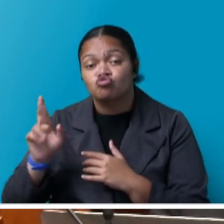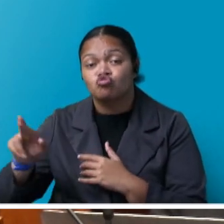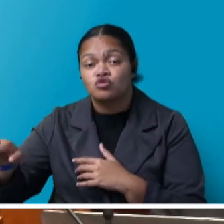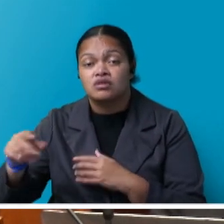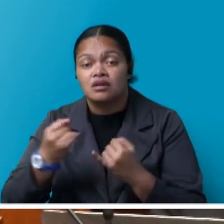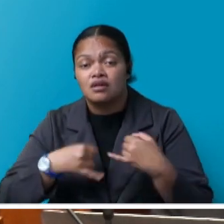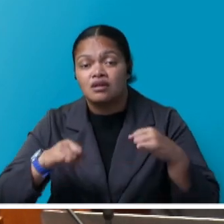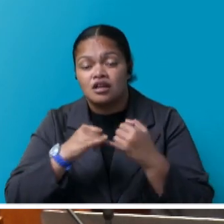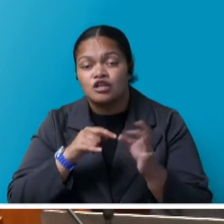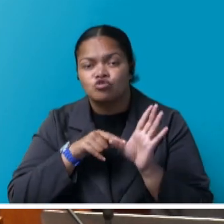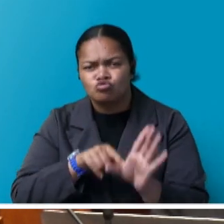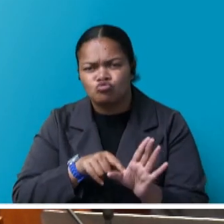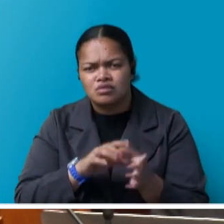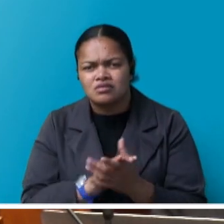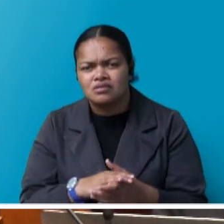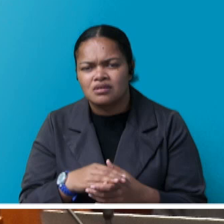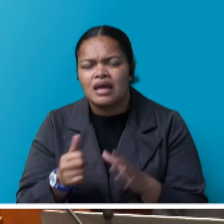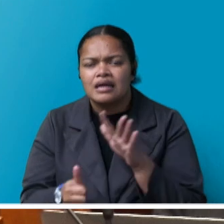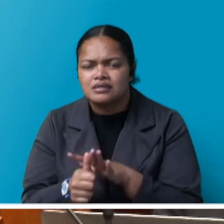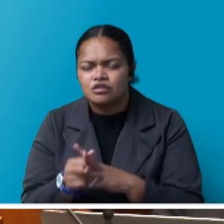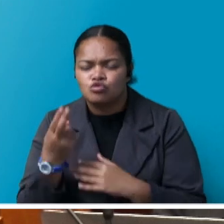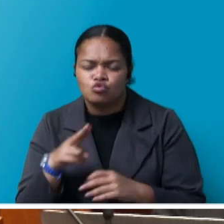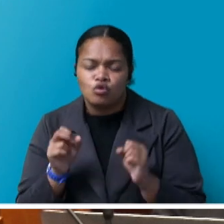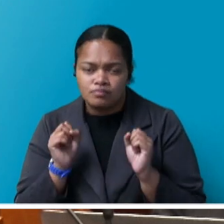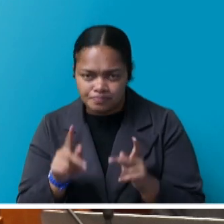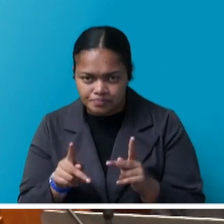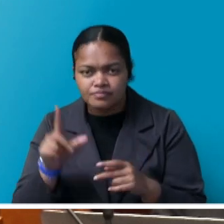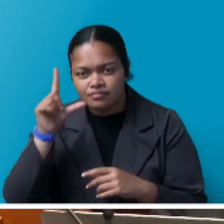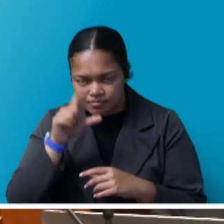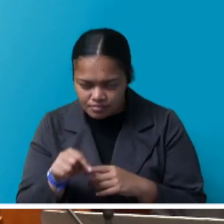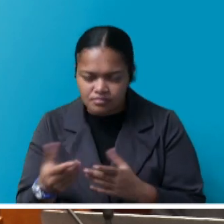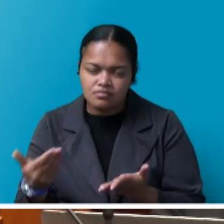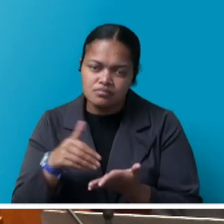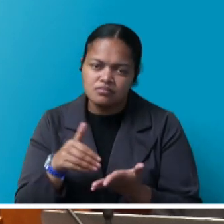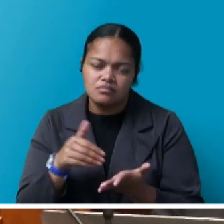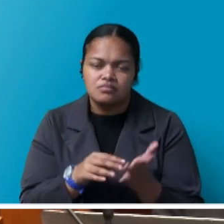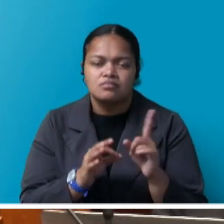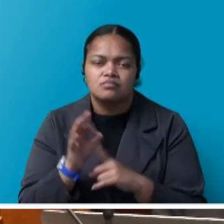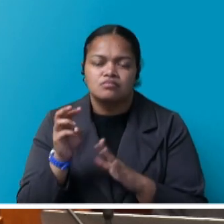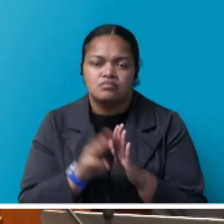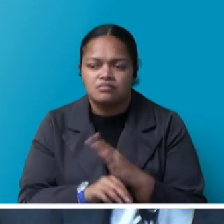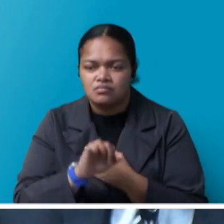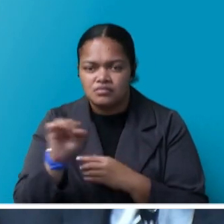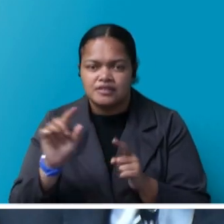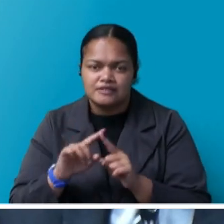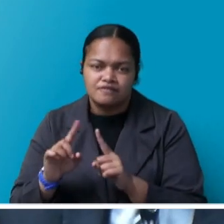youth, ensuring they have access to opportunities that can contribute to the improvement of their respective